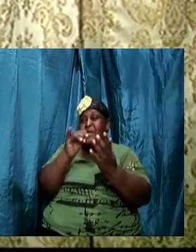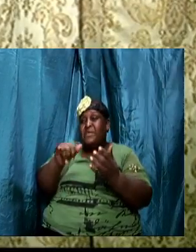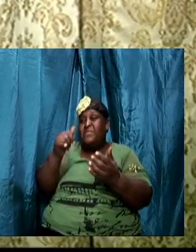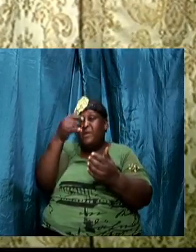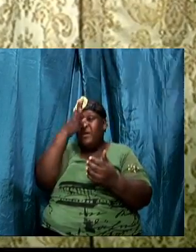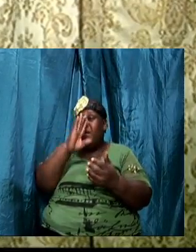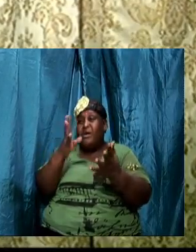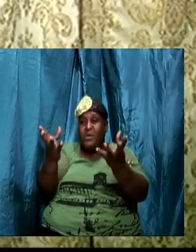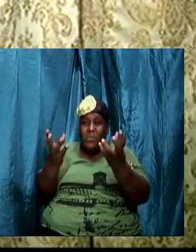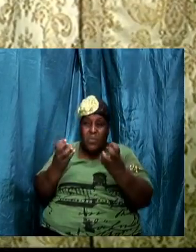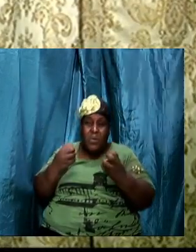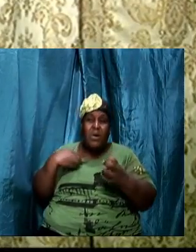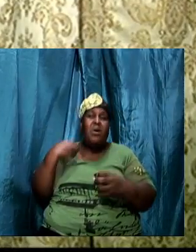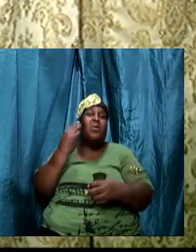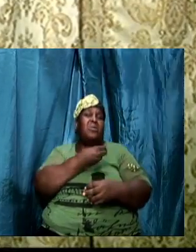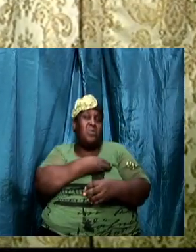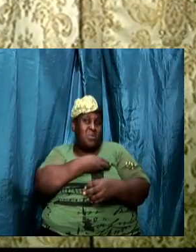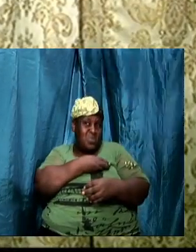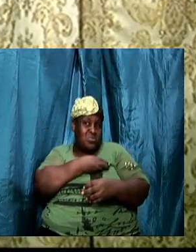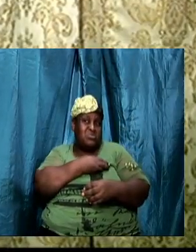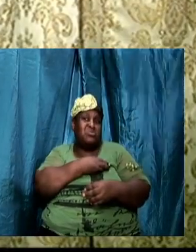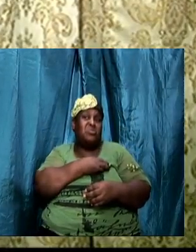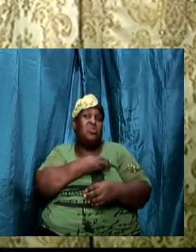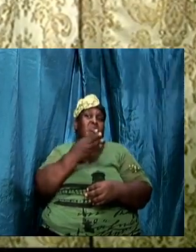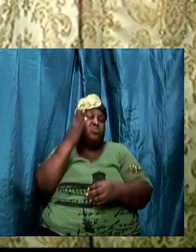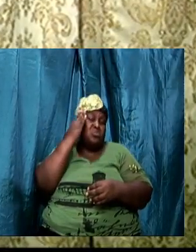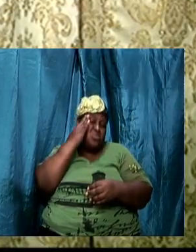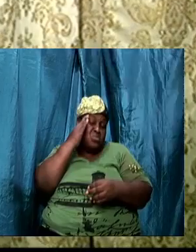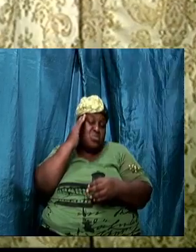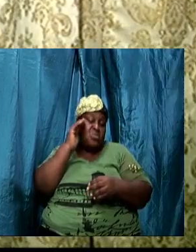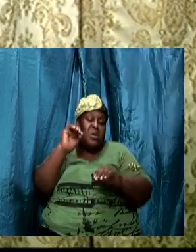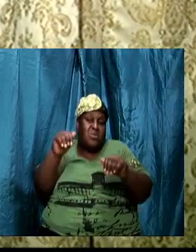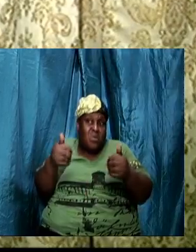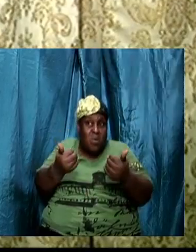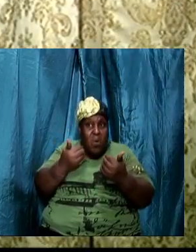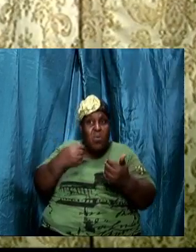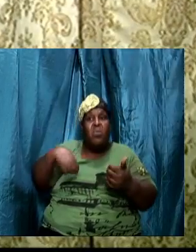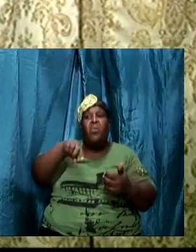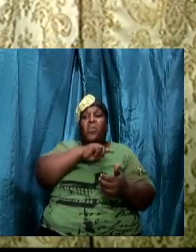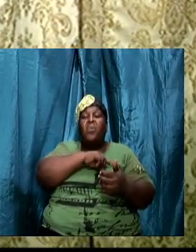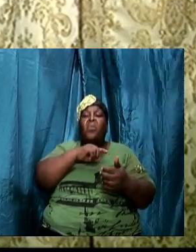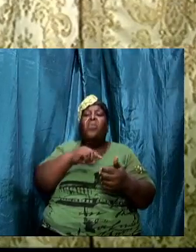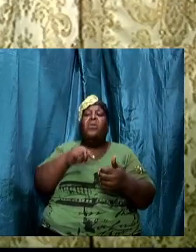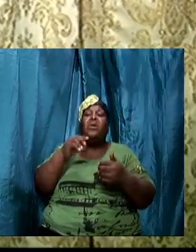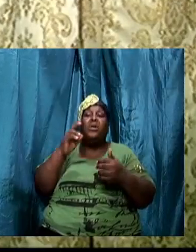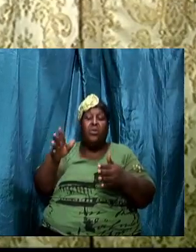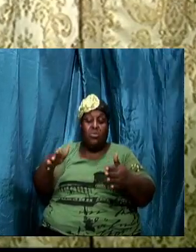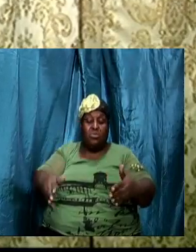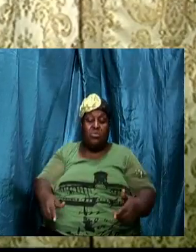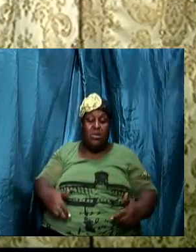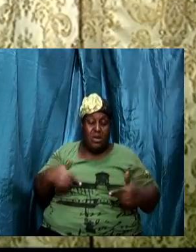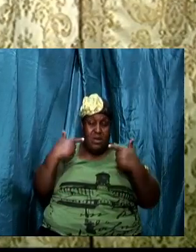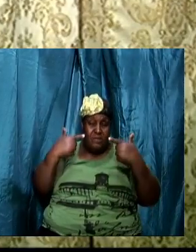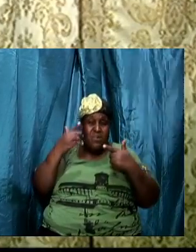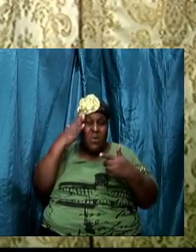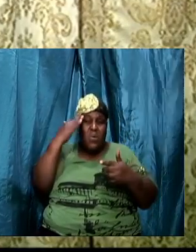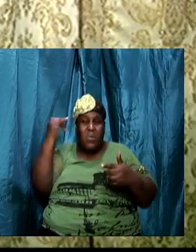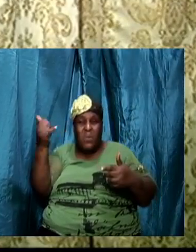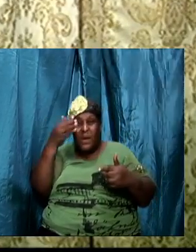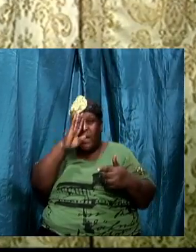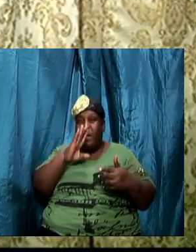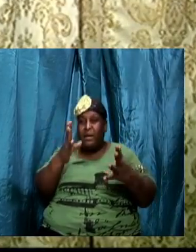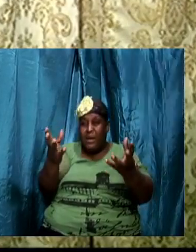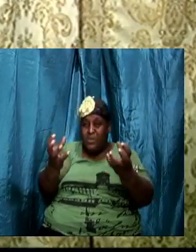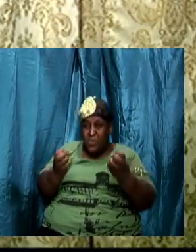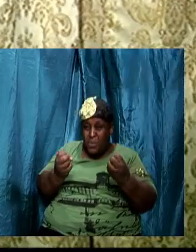him and his ways, how we should live, why we are doing this, why he wants us to do it that way, the